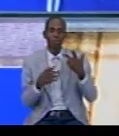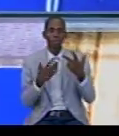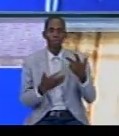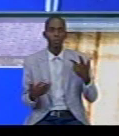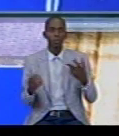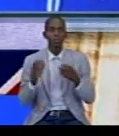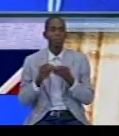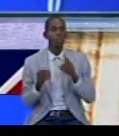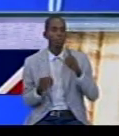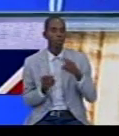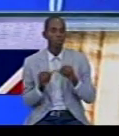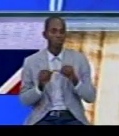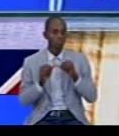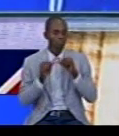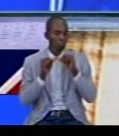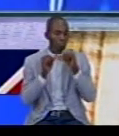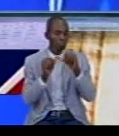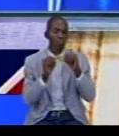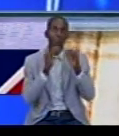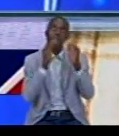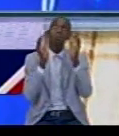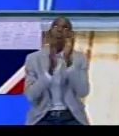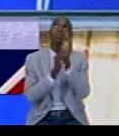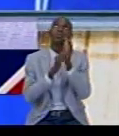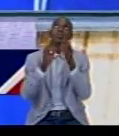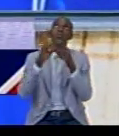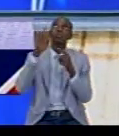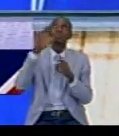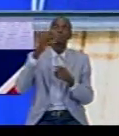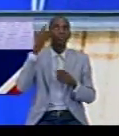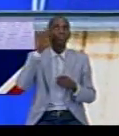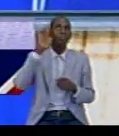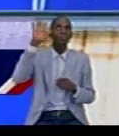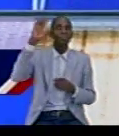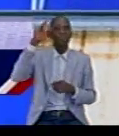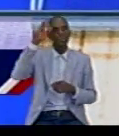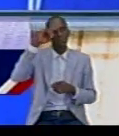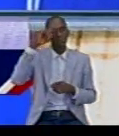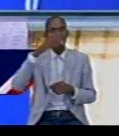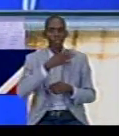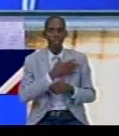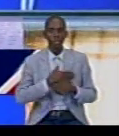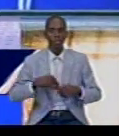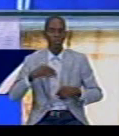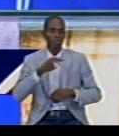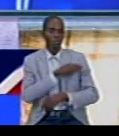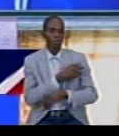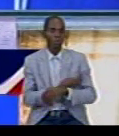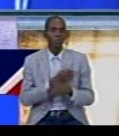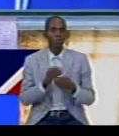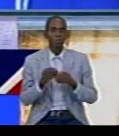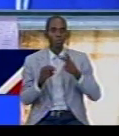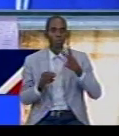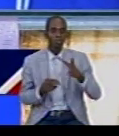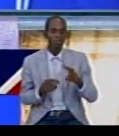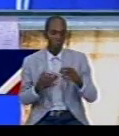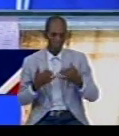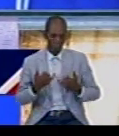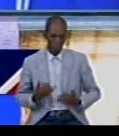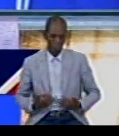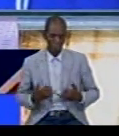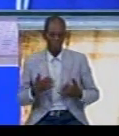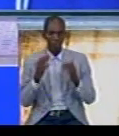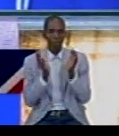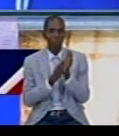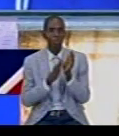perpetual praise to God for his wisdom and might. Number two, present praise